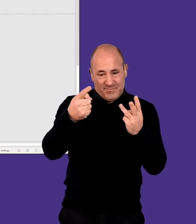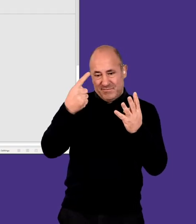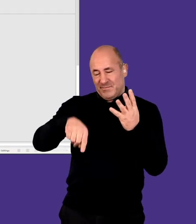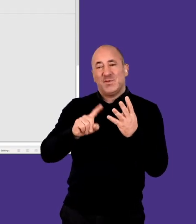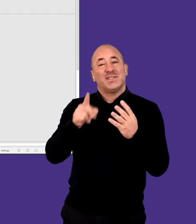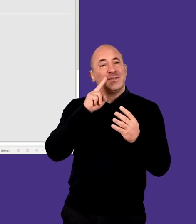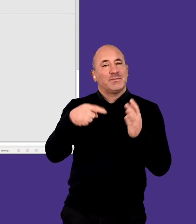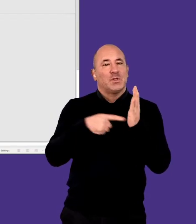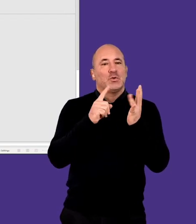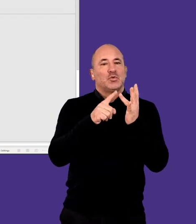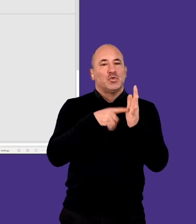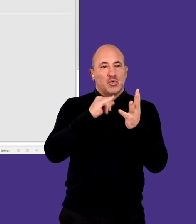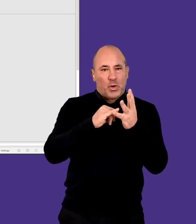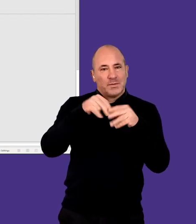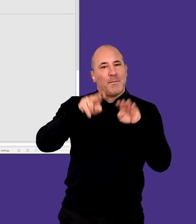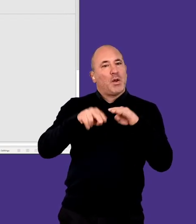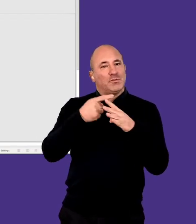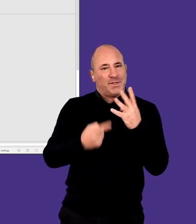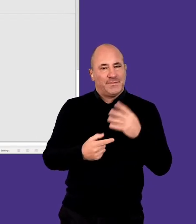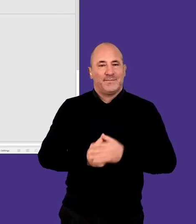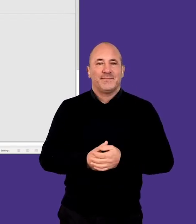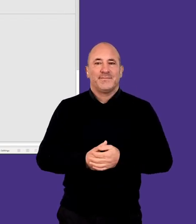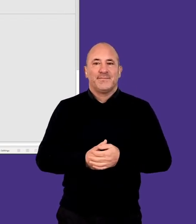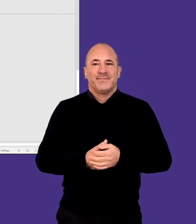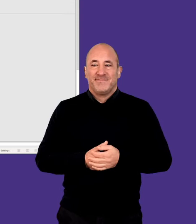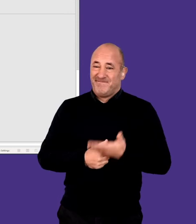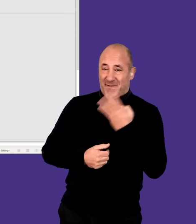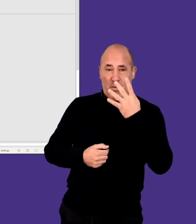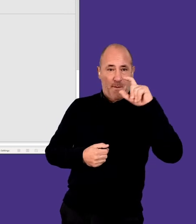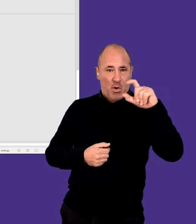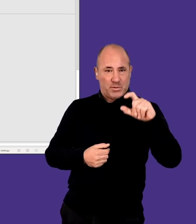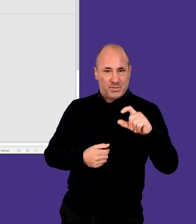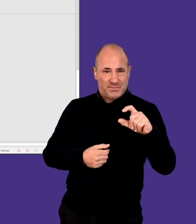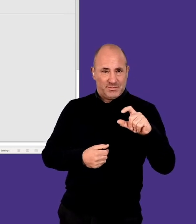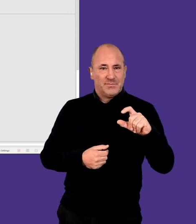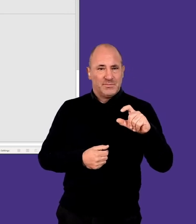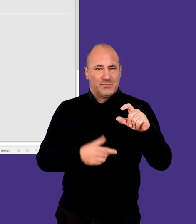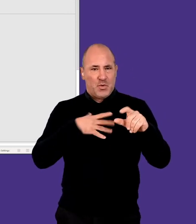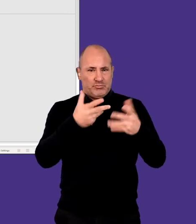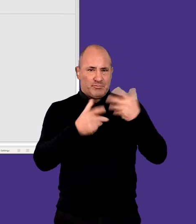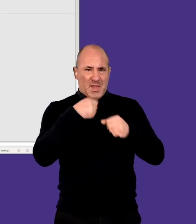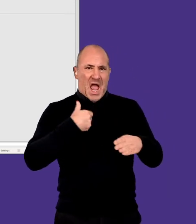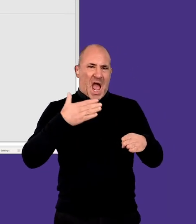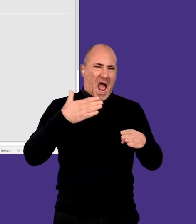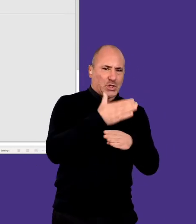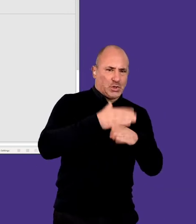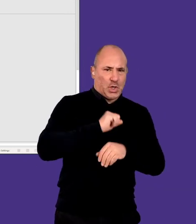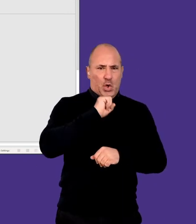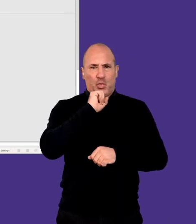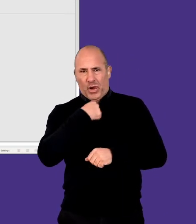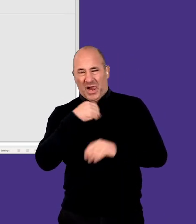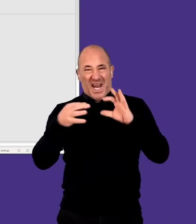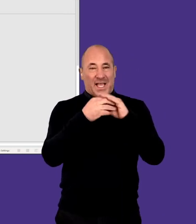planning, and tools and monitoring. In the boxes provided here, we would like you to tell us what actions you will take